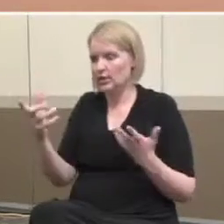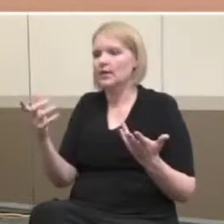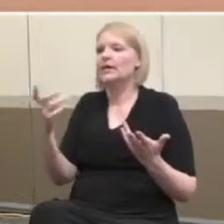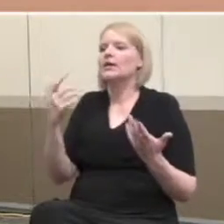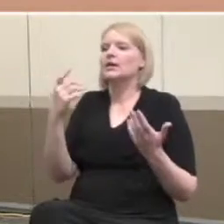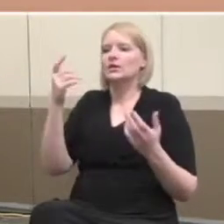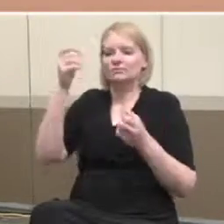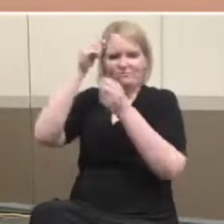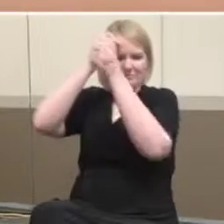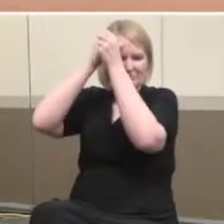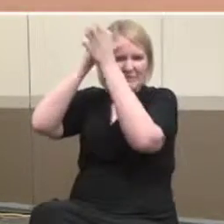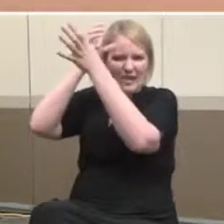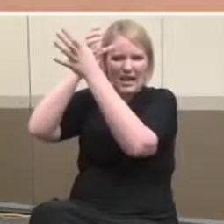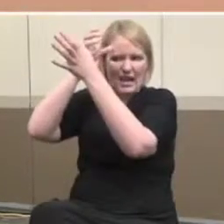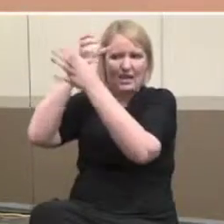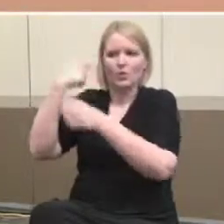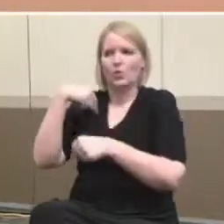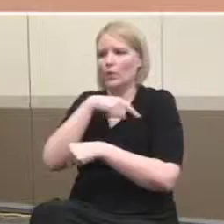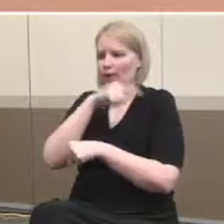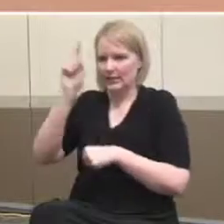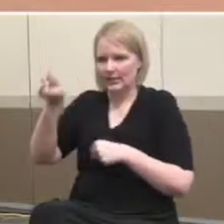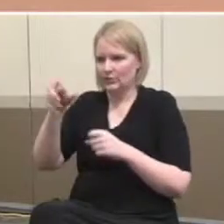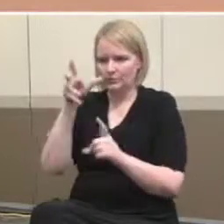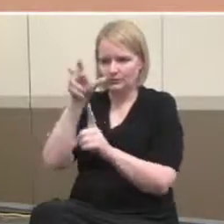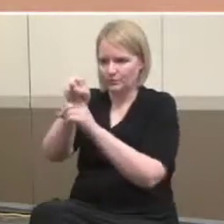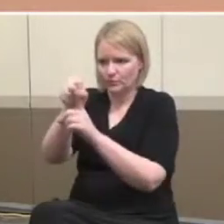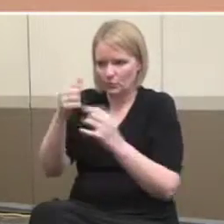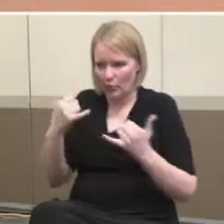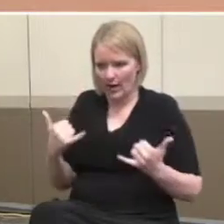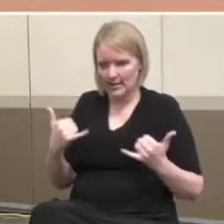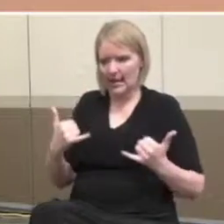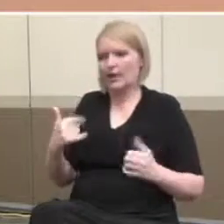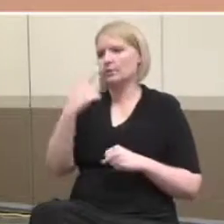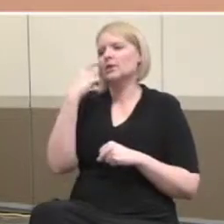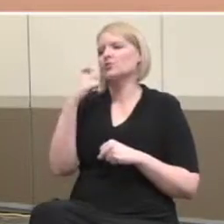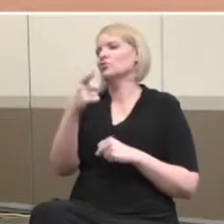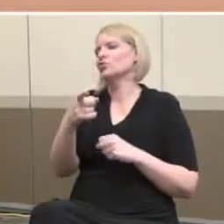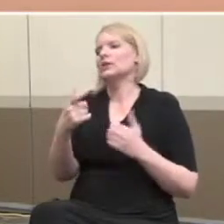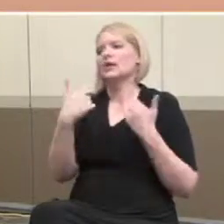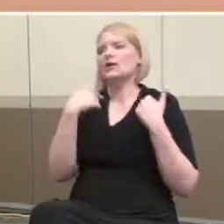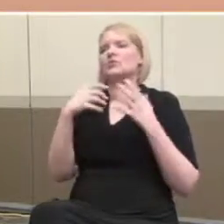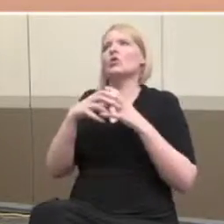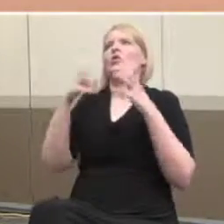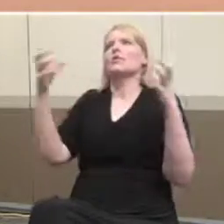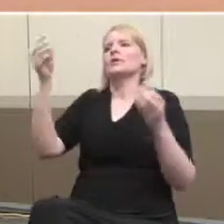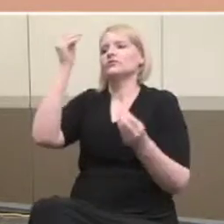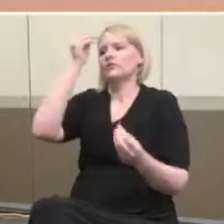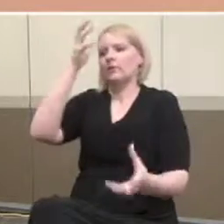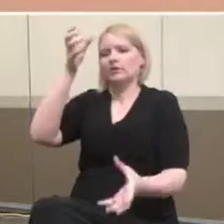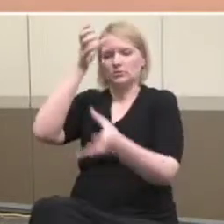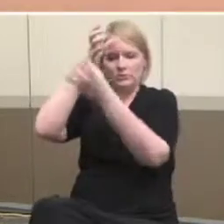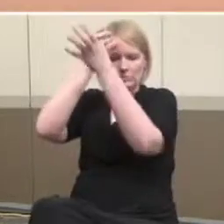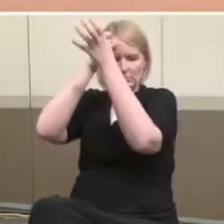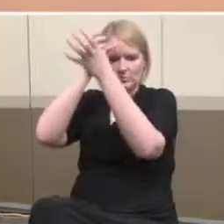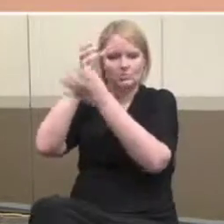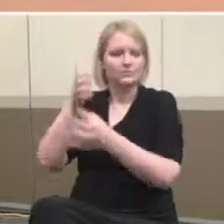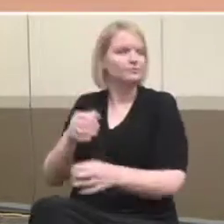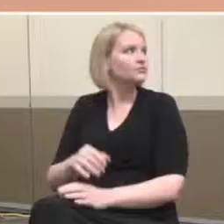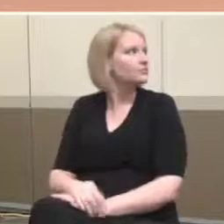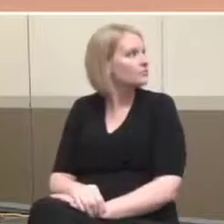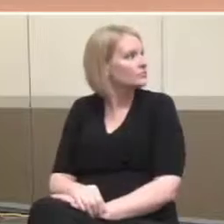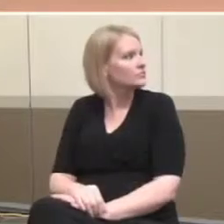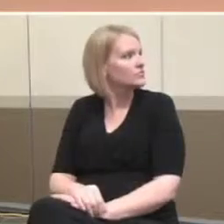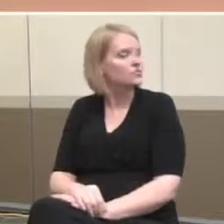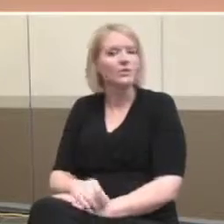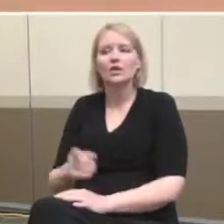a wealth of knowledge that we all need to grasp onto right now, because she has so much in her head that we all need to be taking pieces of.